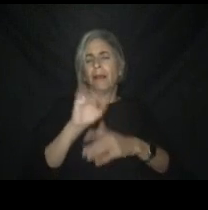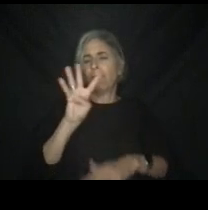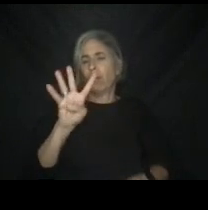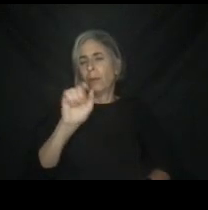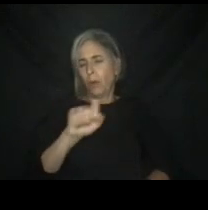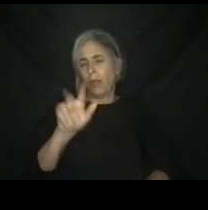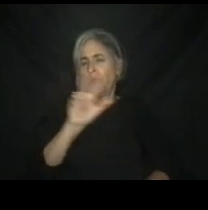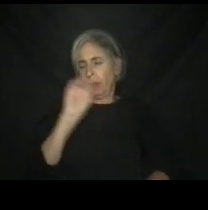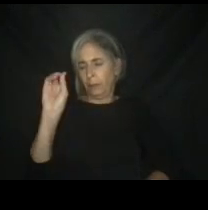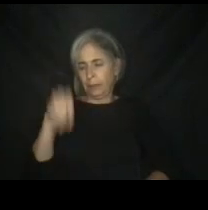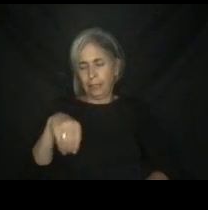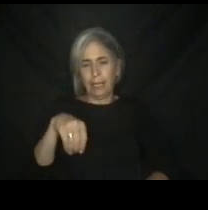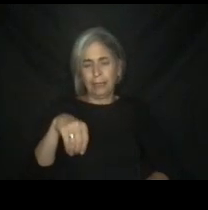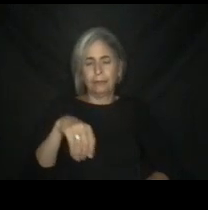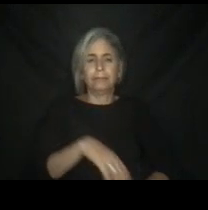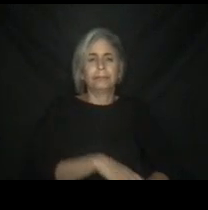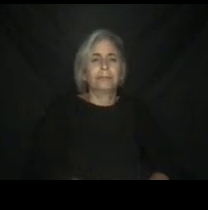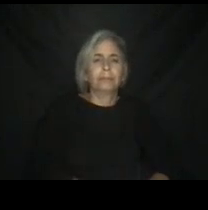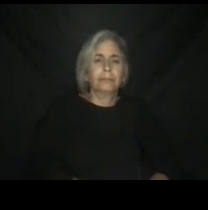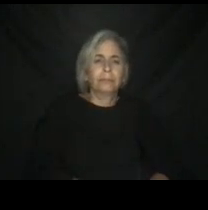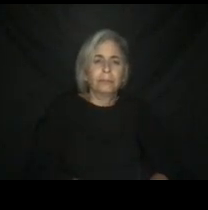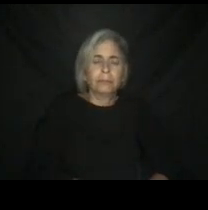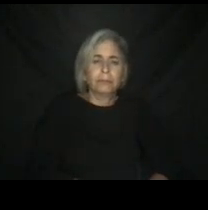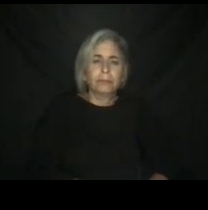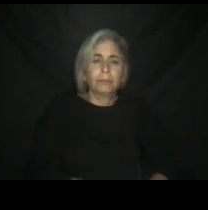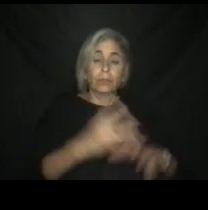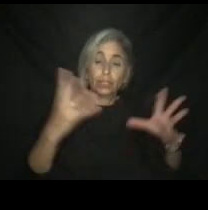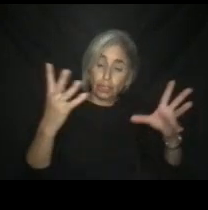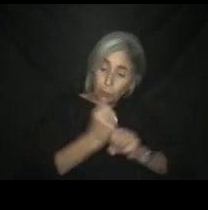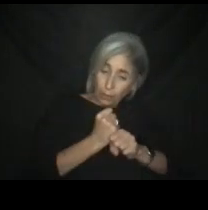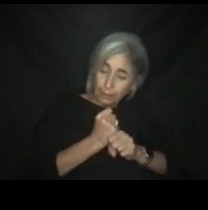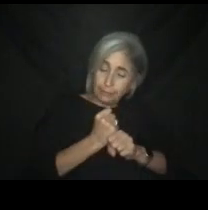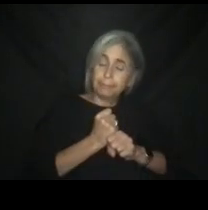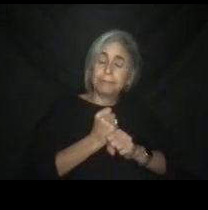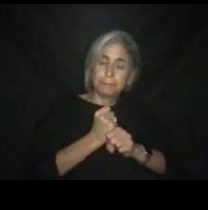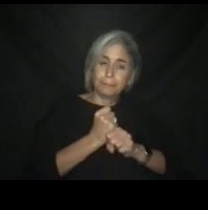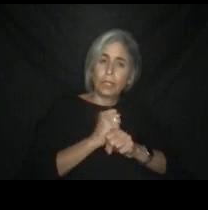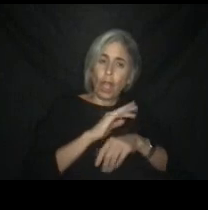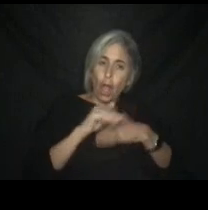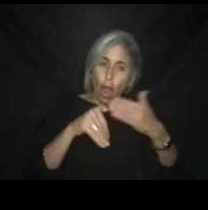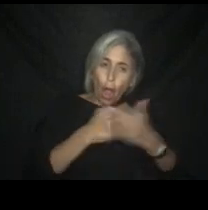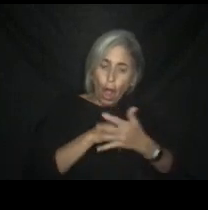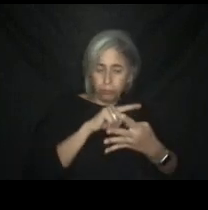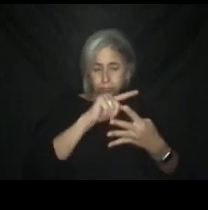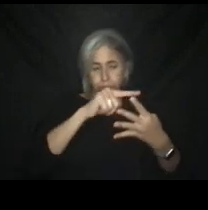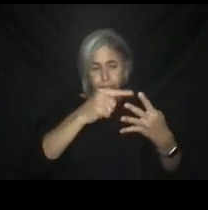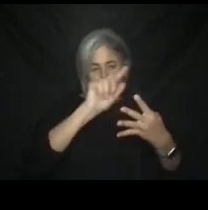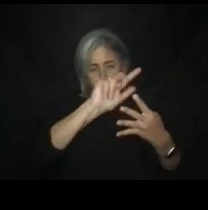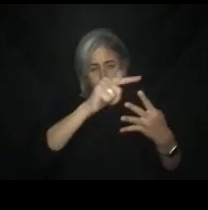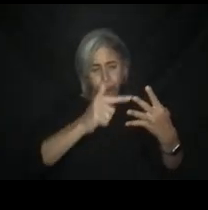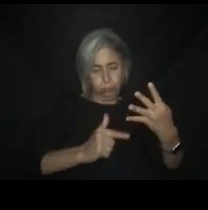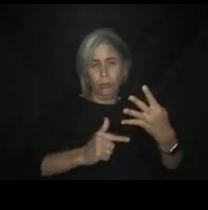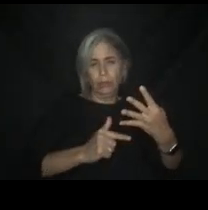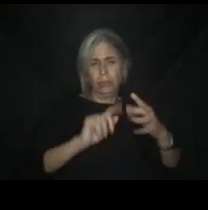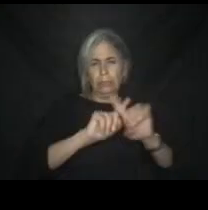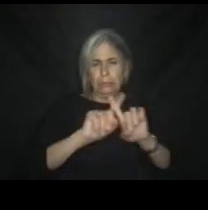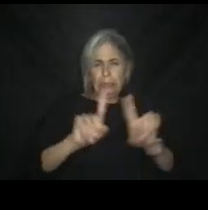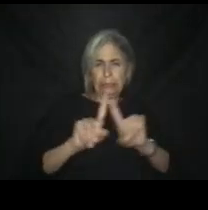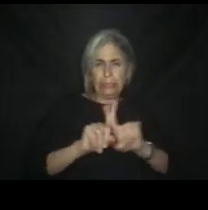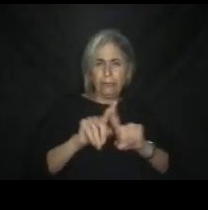4.3%. Next slide, please. So to summarize, all alternatives reduce population differences among the 4